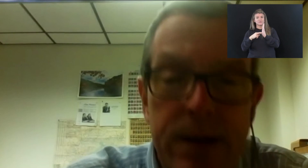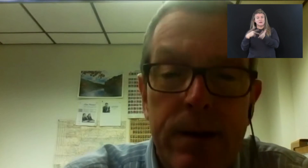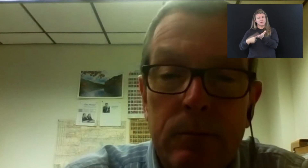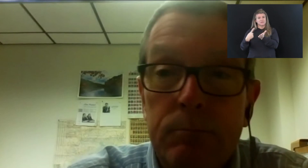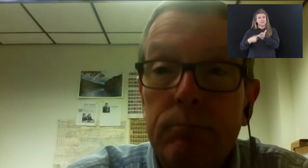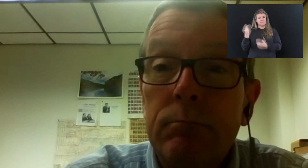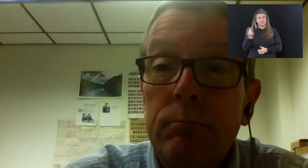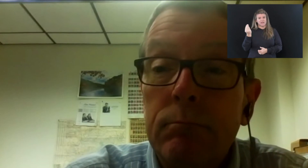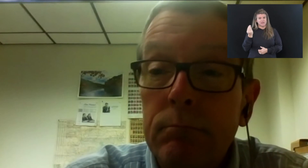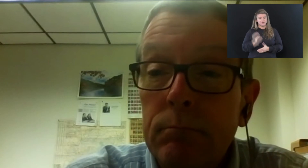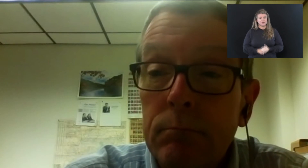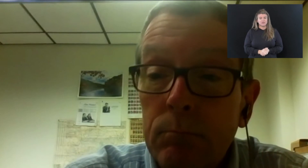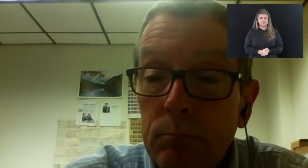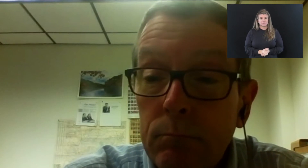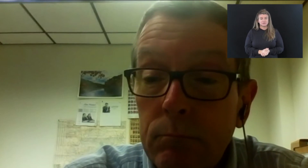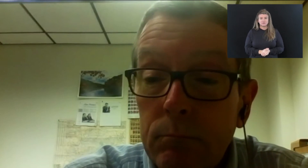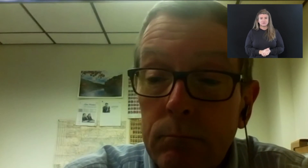Monday?